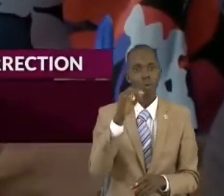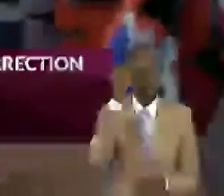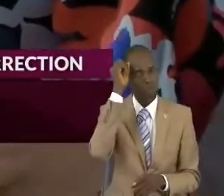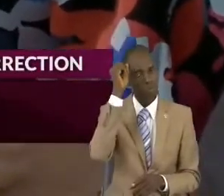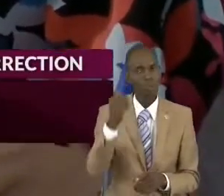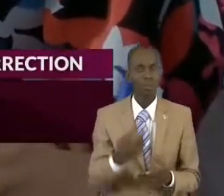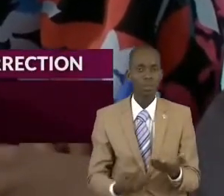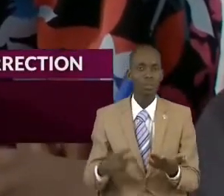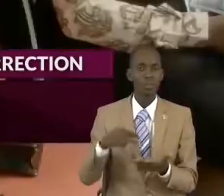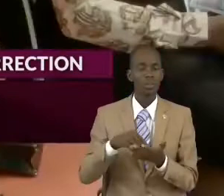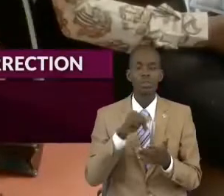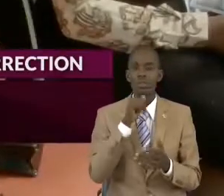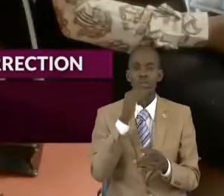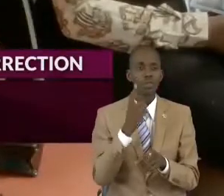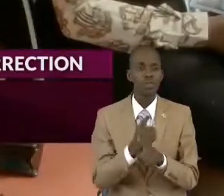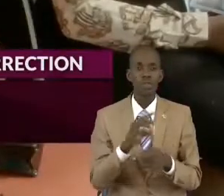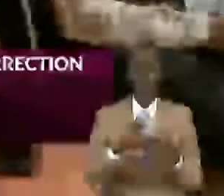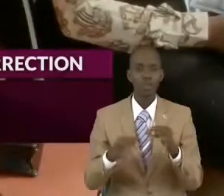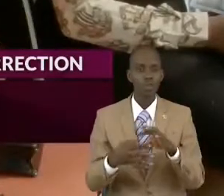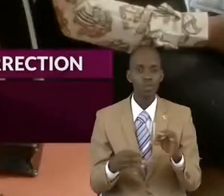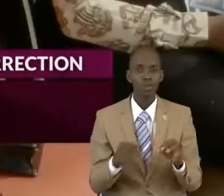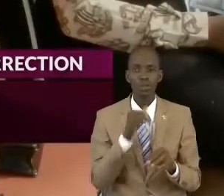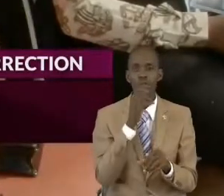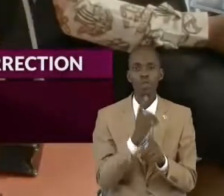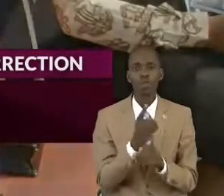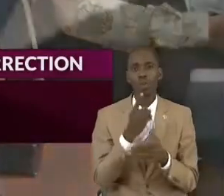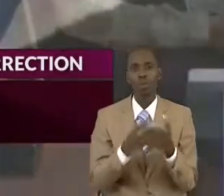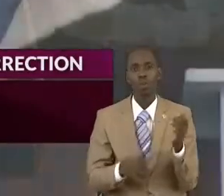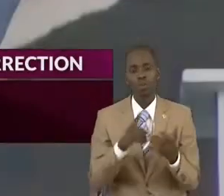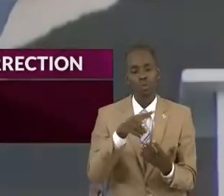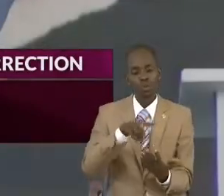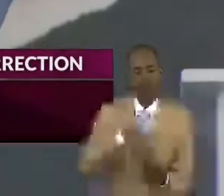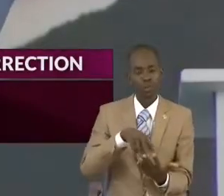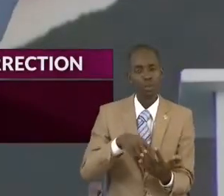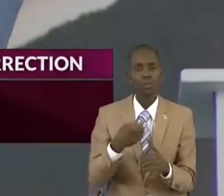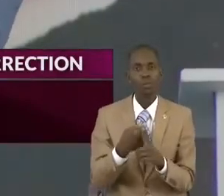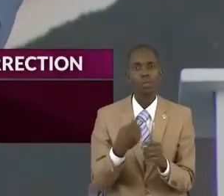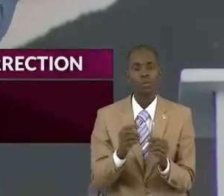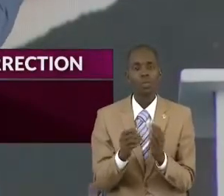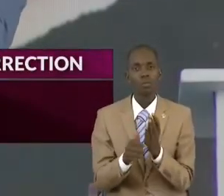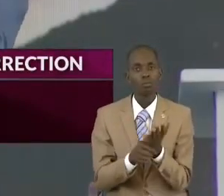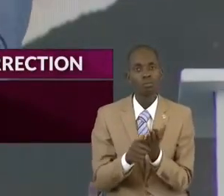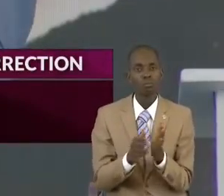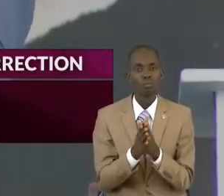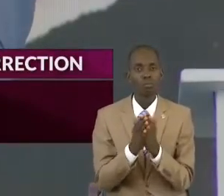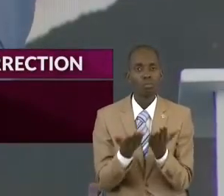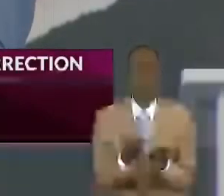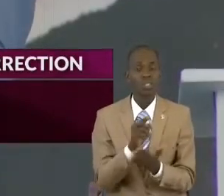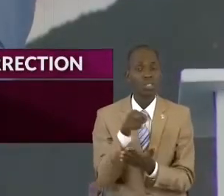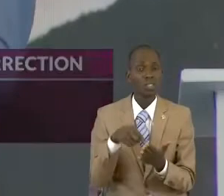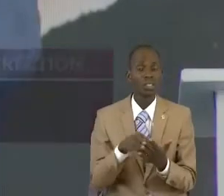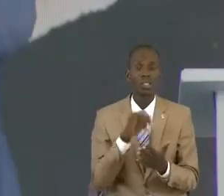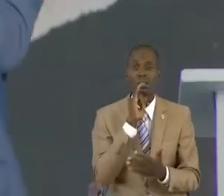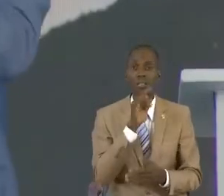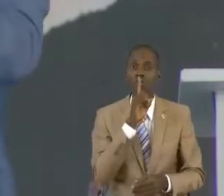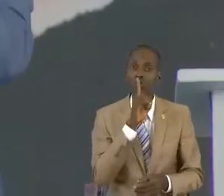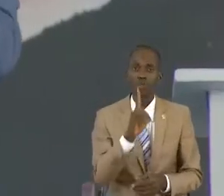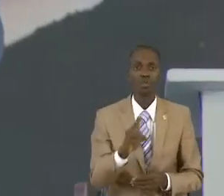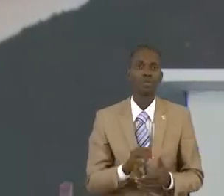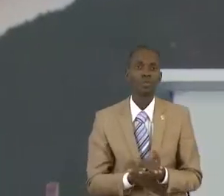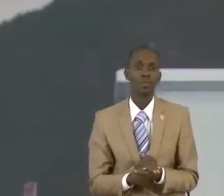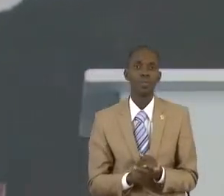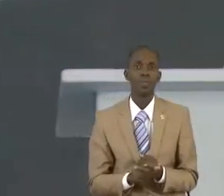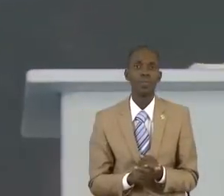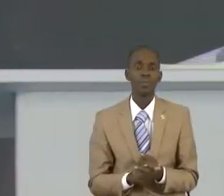it's not just something like you read in the novel. This is real. The